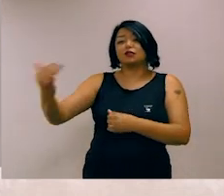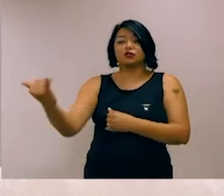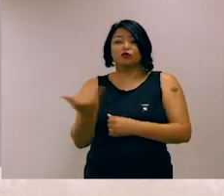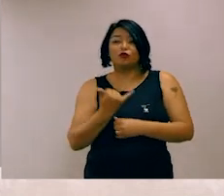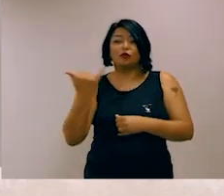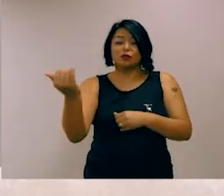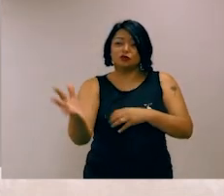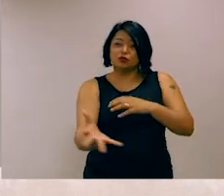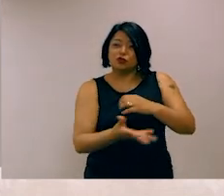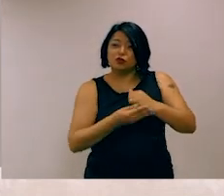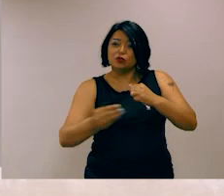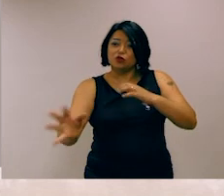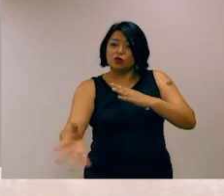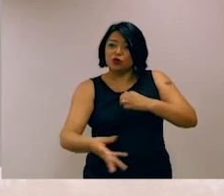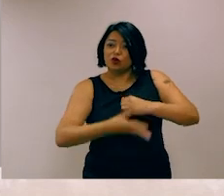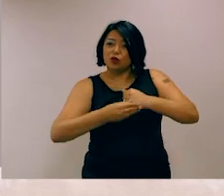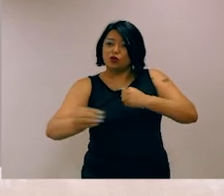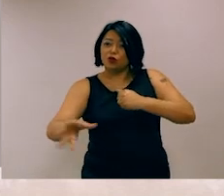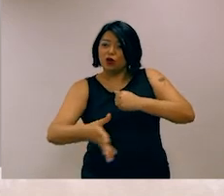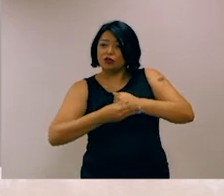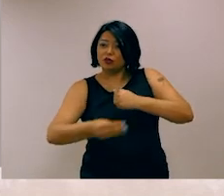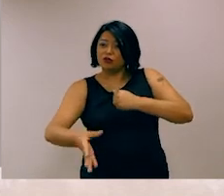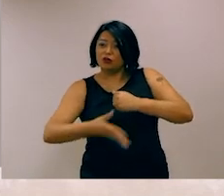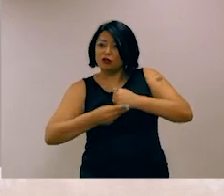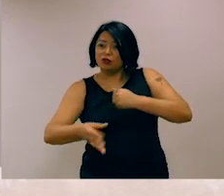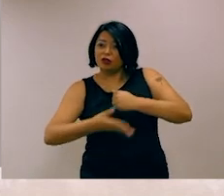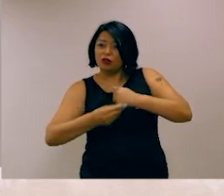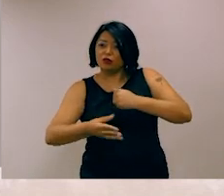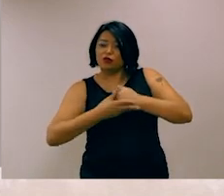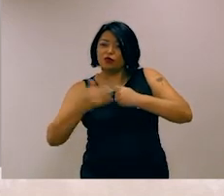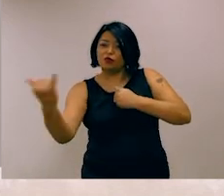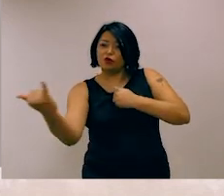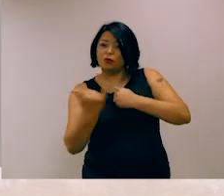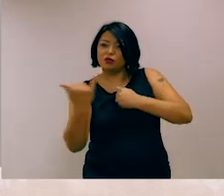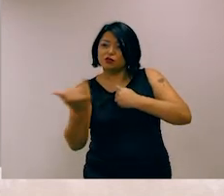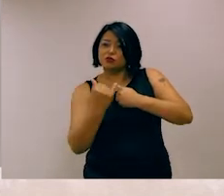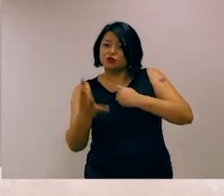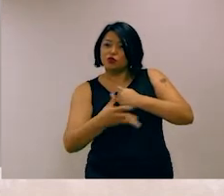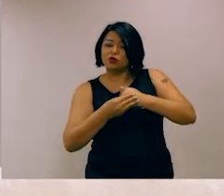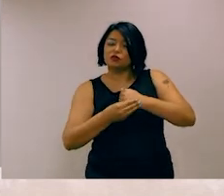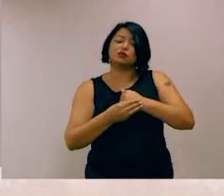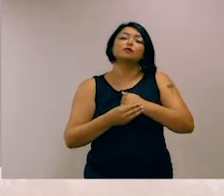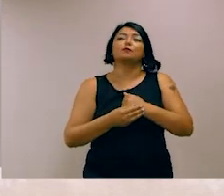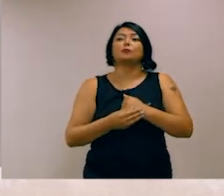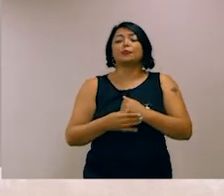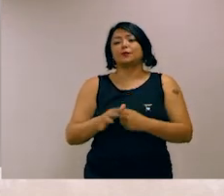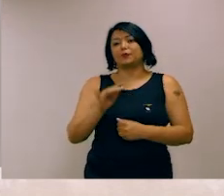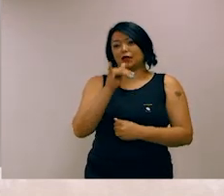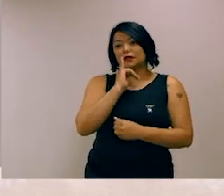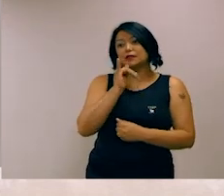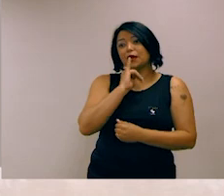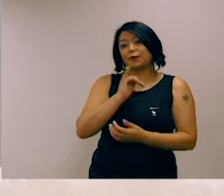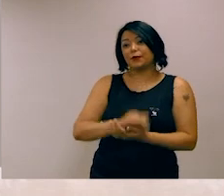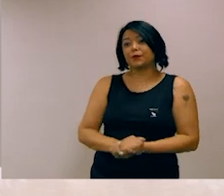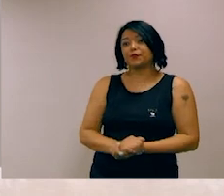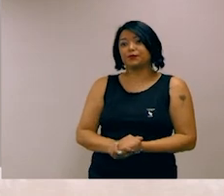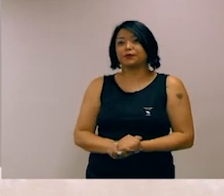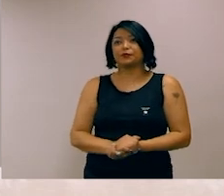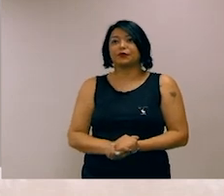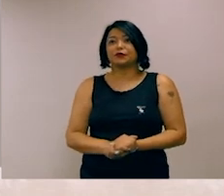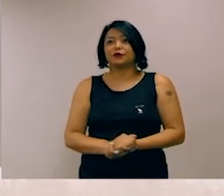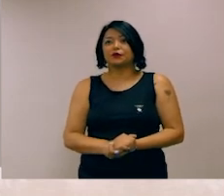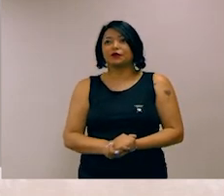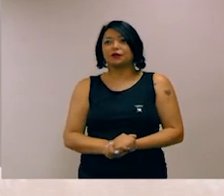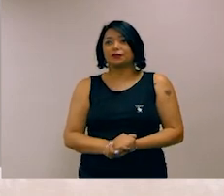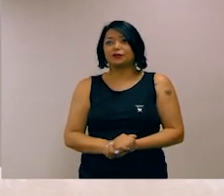data sources, such as one of the most different information that we received was the position